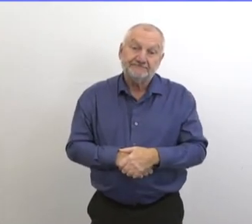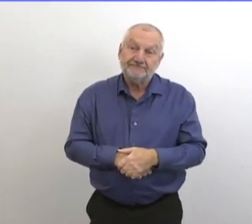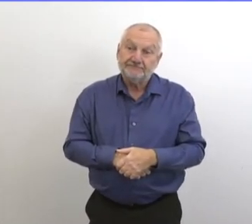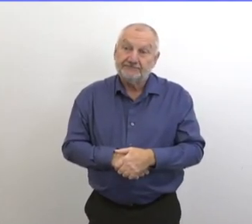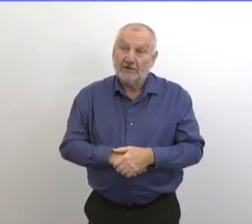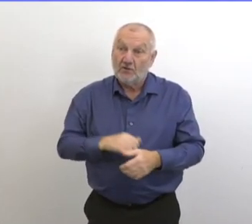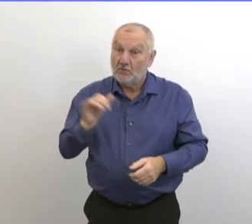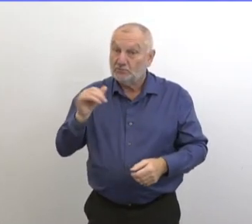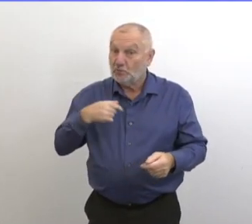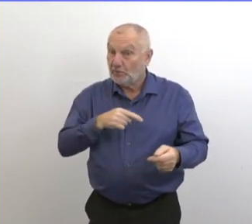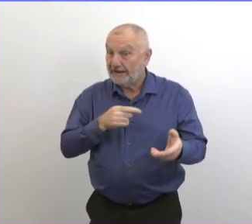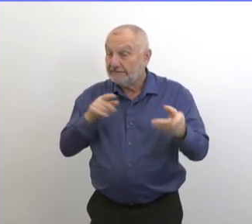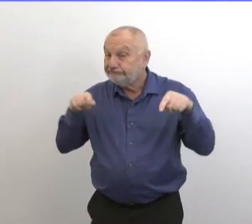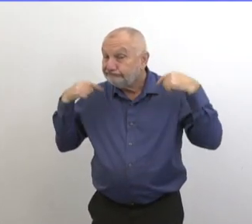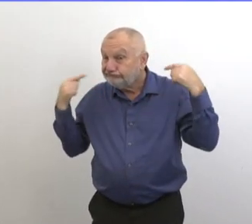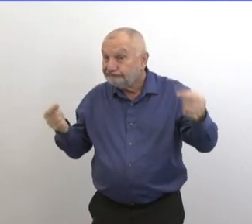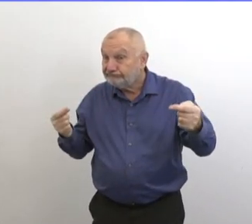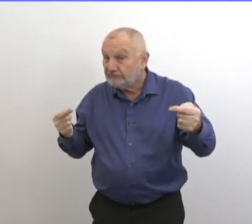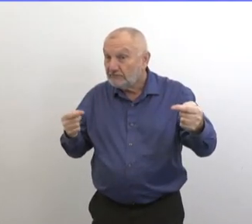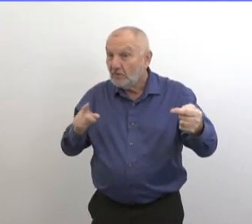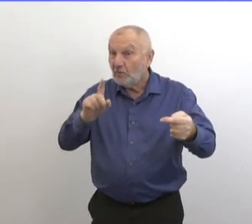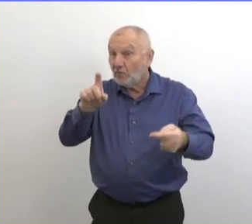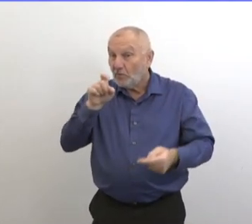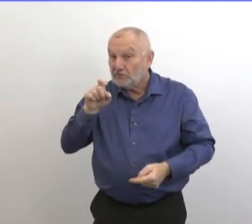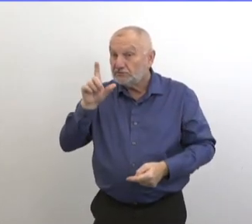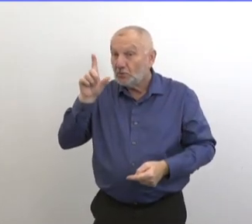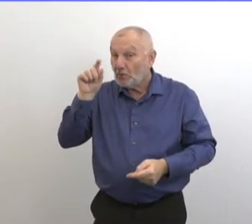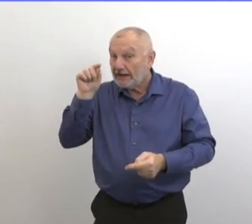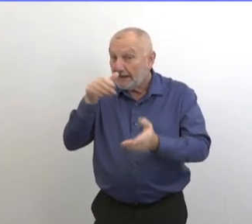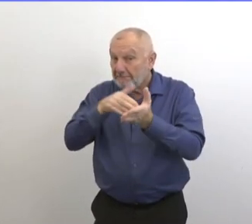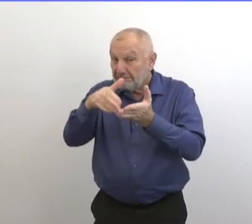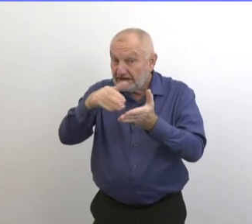Risk Recognition Pay Program, providing a